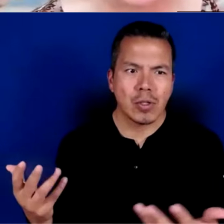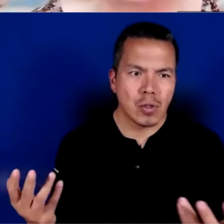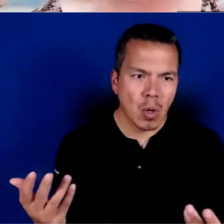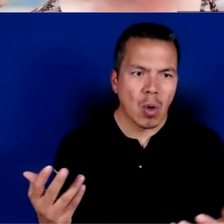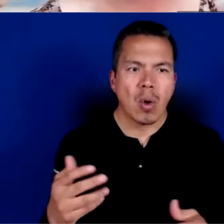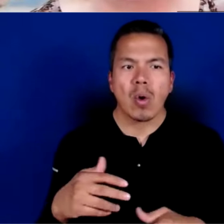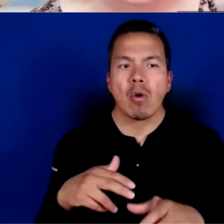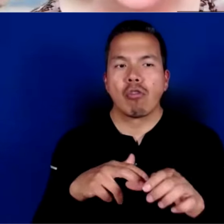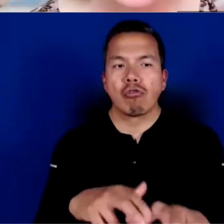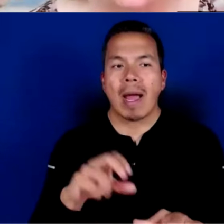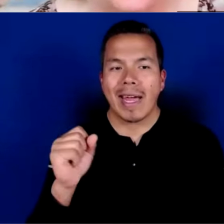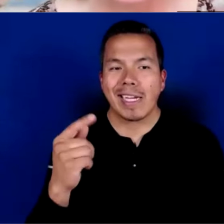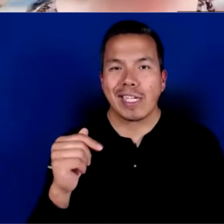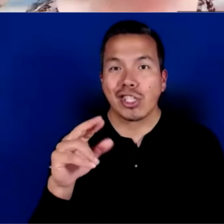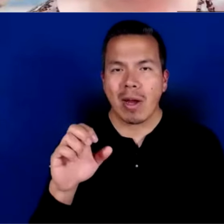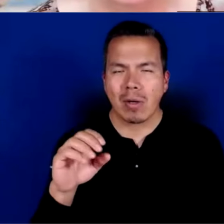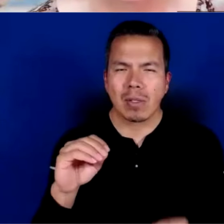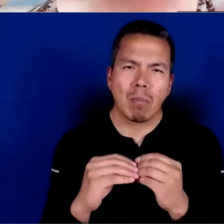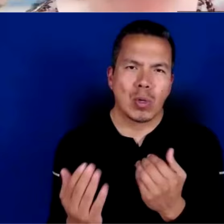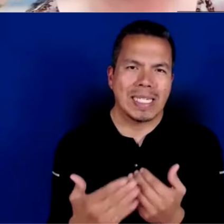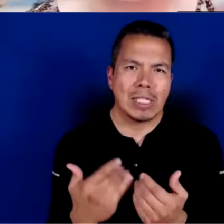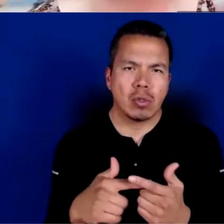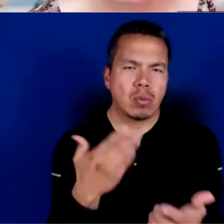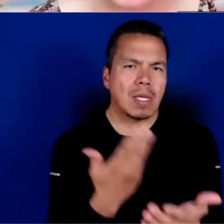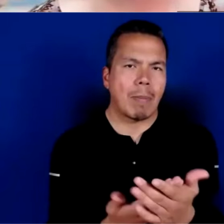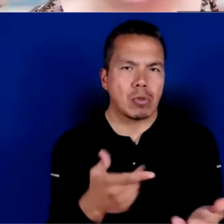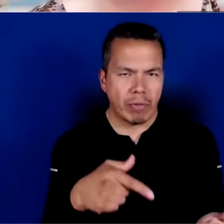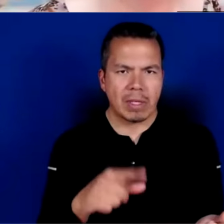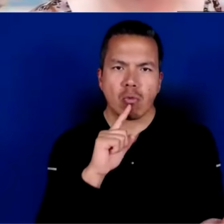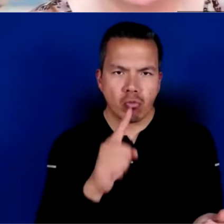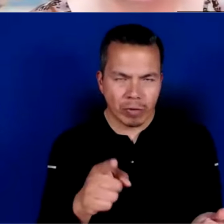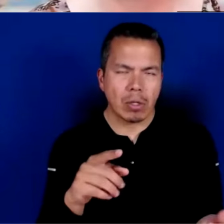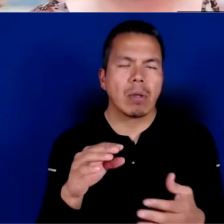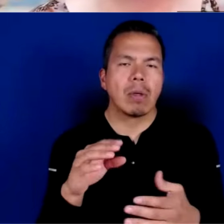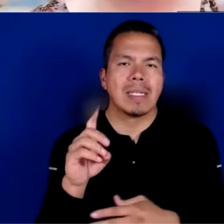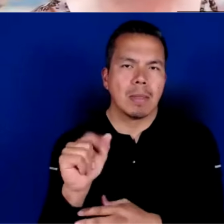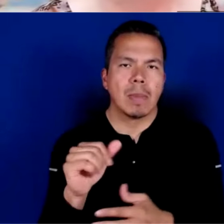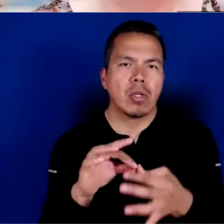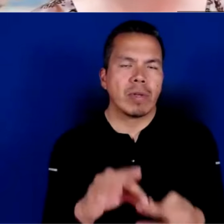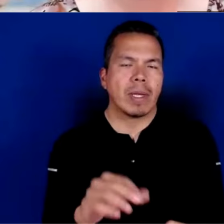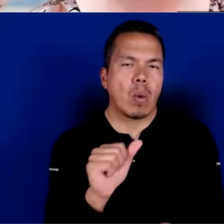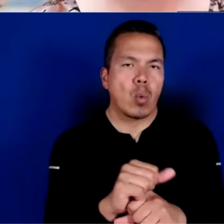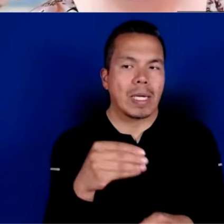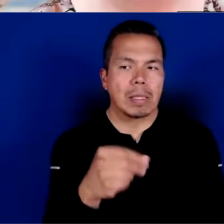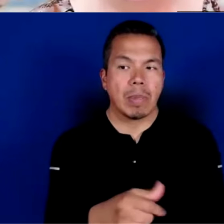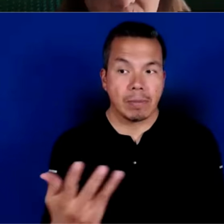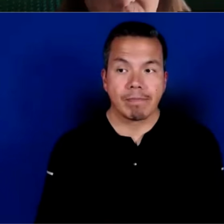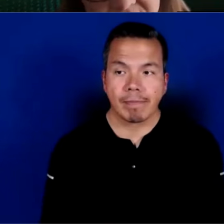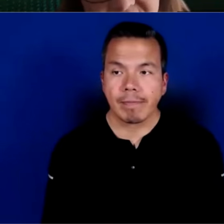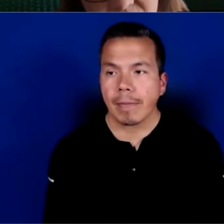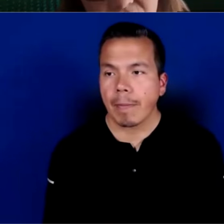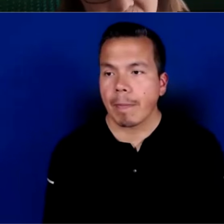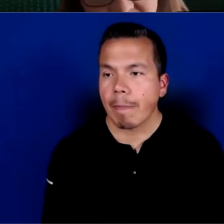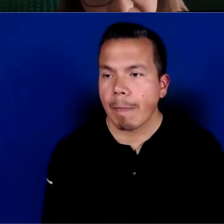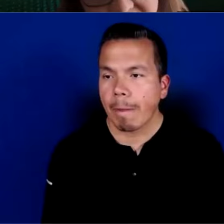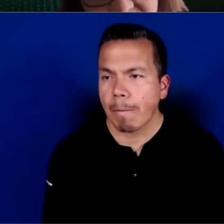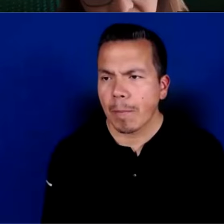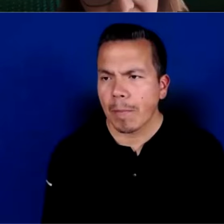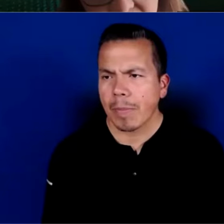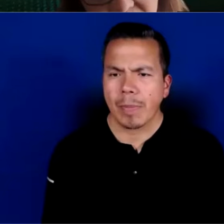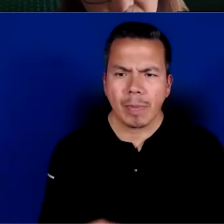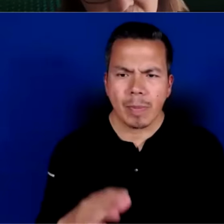shares, I think, are easier one to demonstrate this is an impairment related work expense. Why would someone use